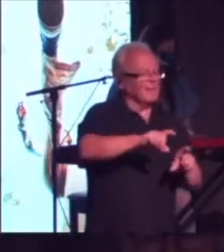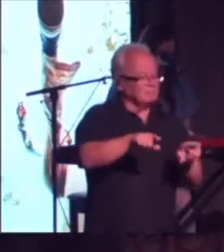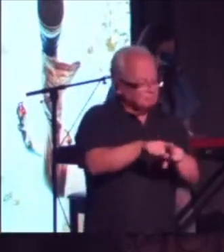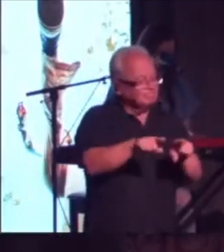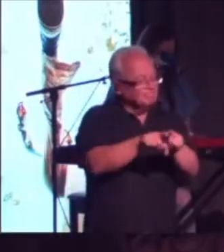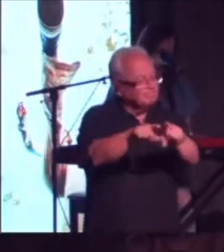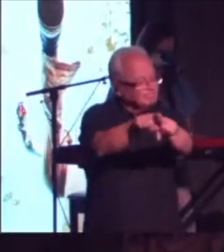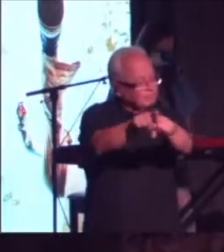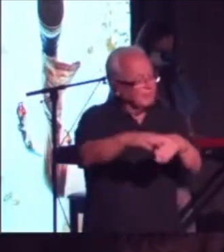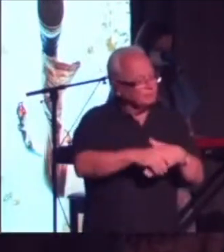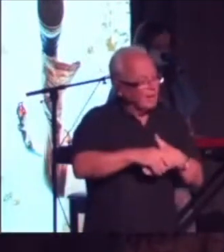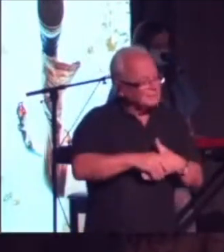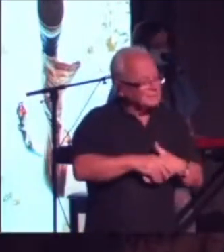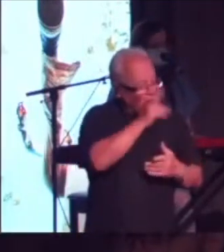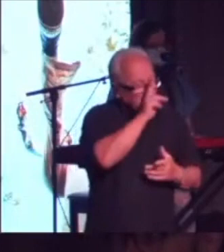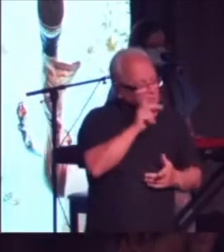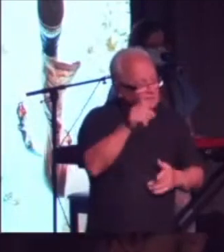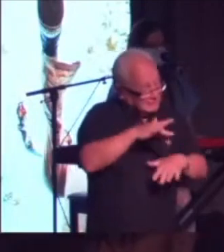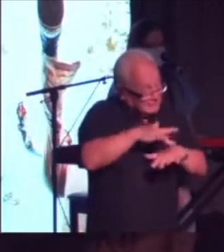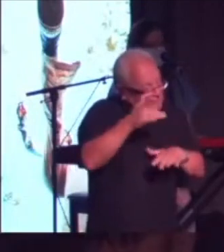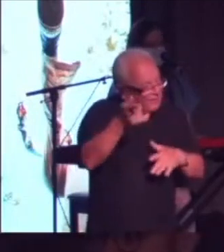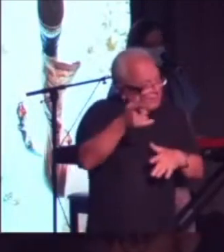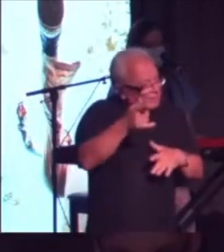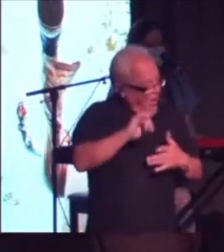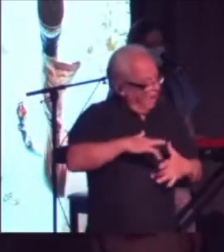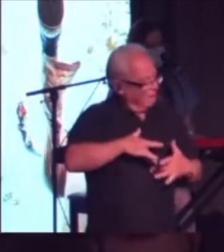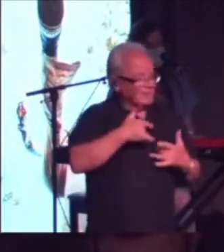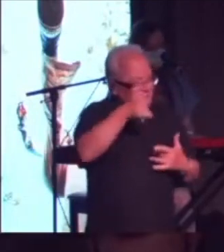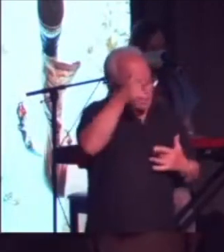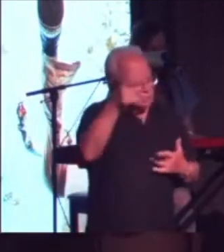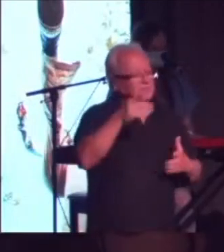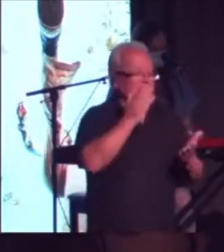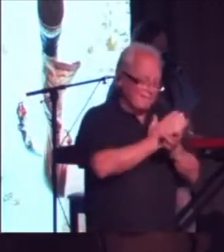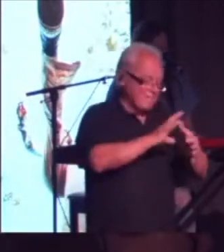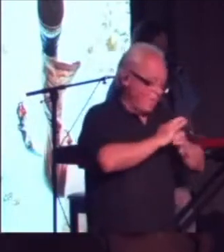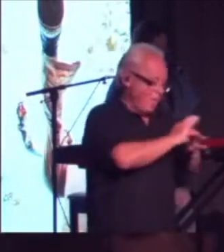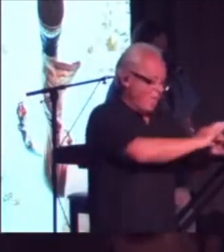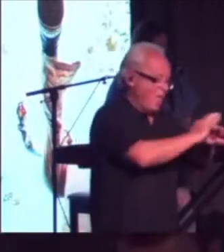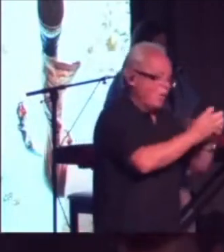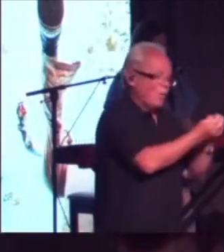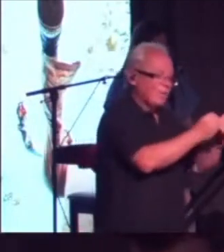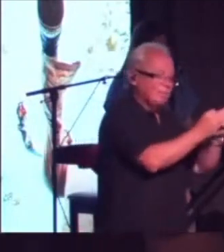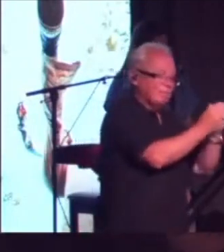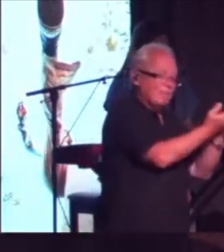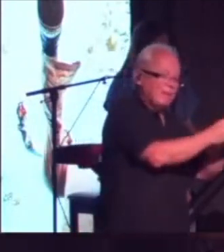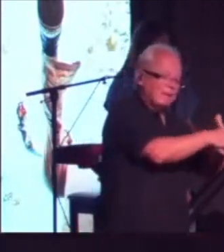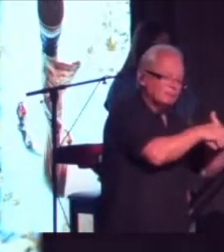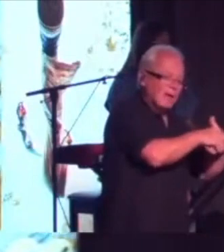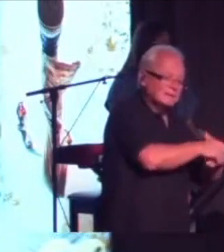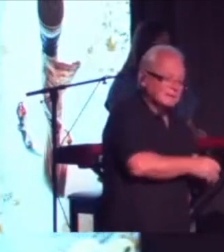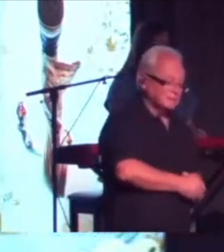who's honest, someone who's sensitive. It's a biblical friend. You see, the only reason that we have even the